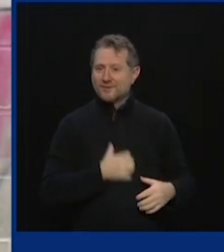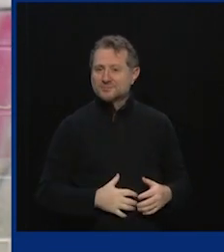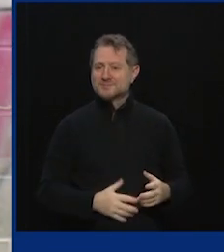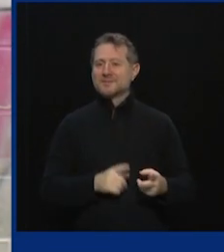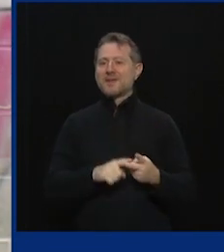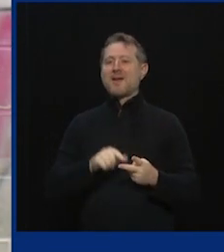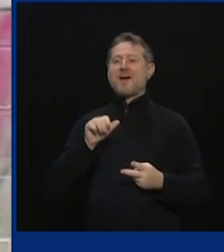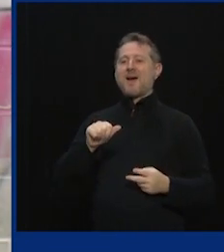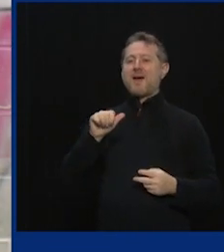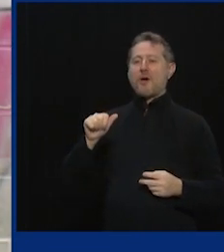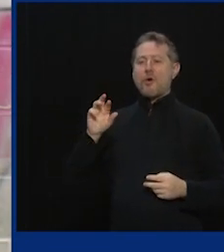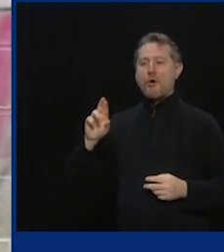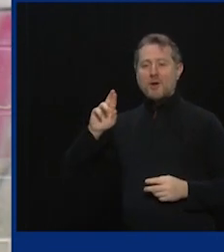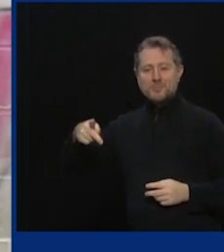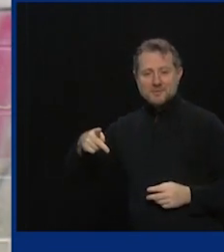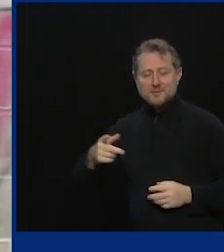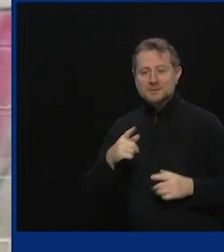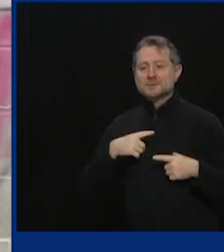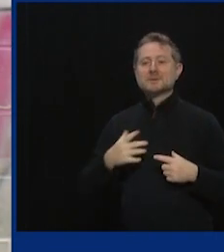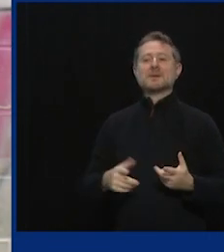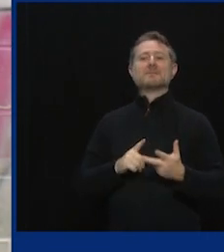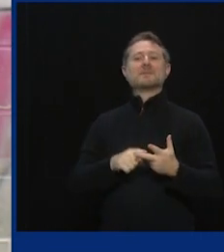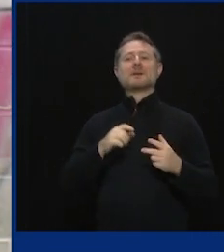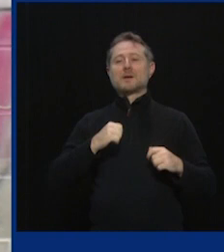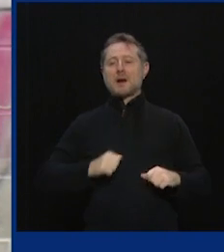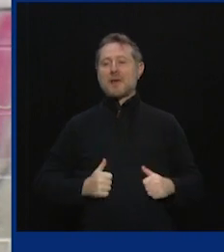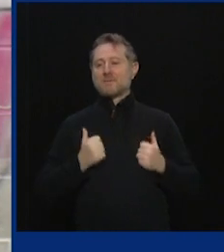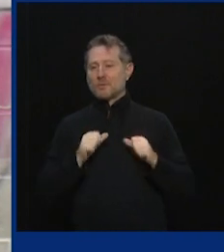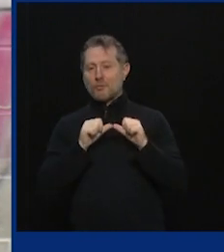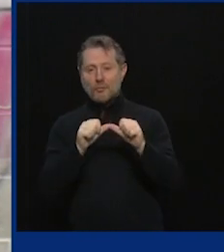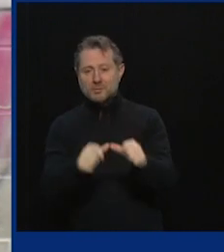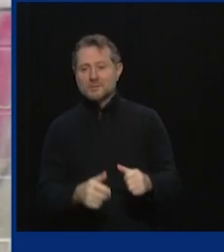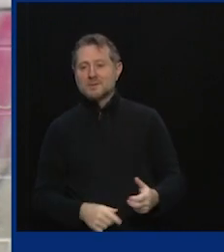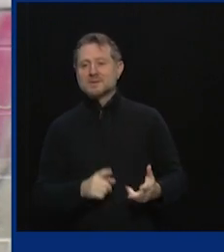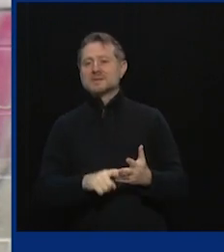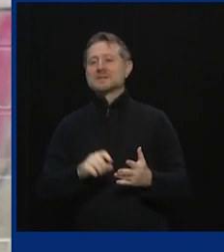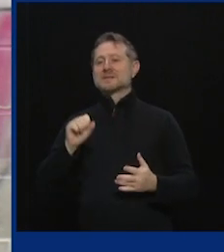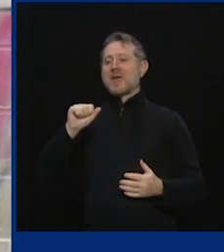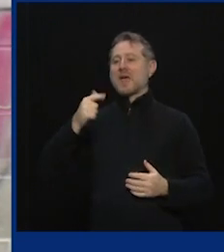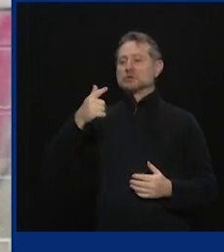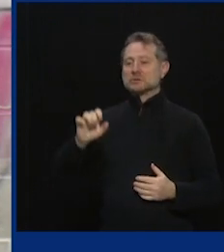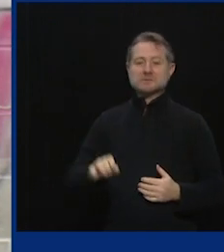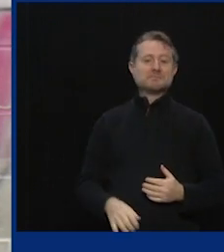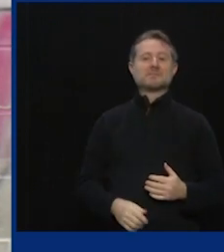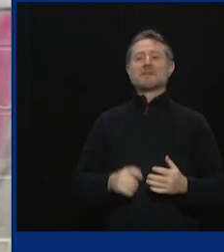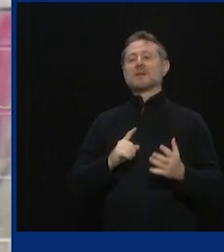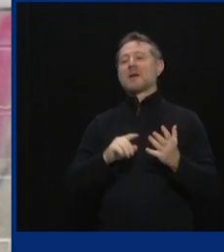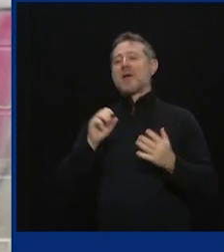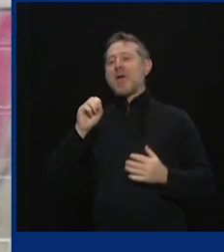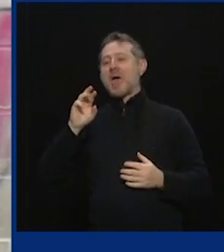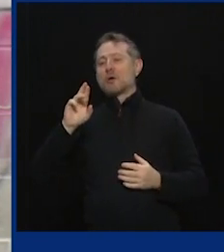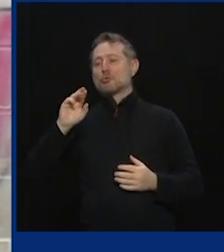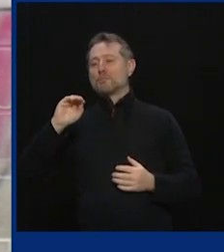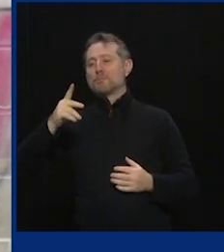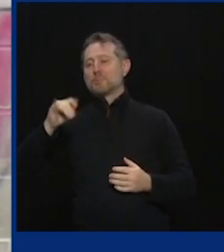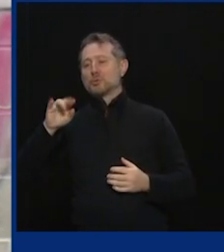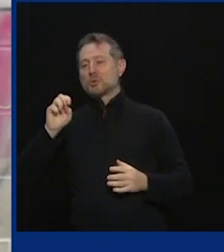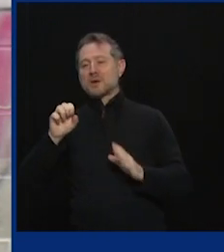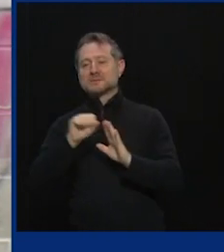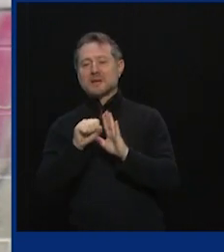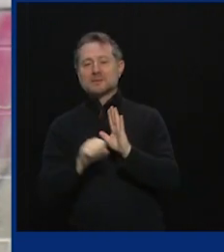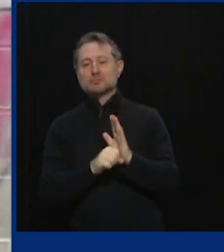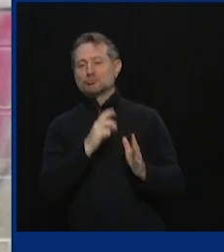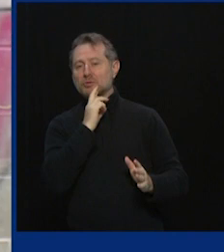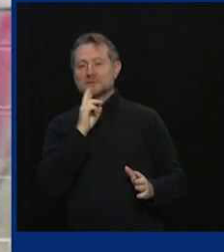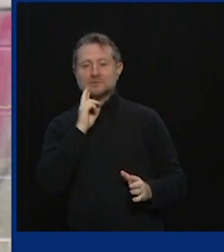York, Live On New York, SAGE, the nonprofit Feed Forward, and the Empire State Restaurant and Tavern Association. And I'm supposed to close